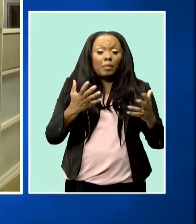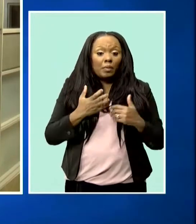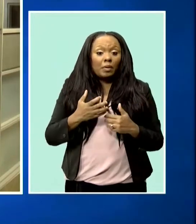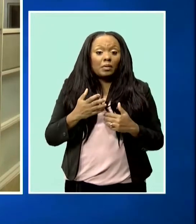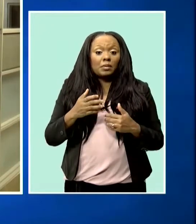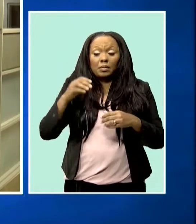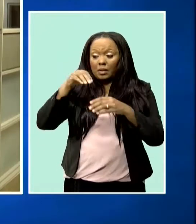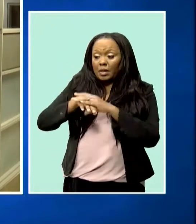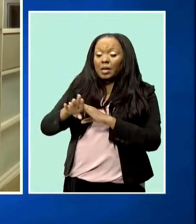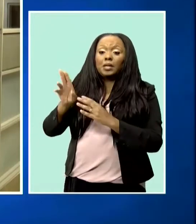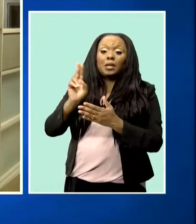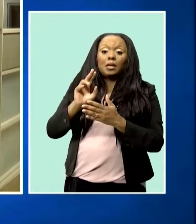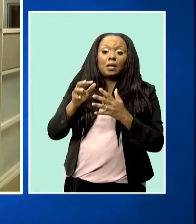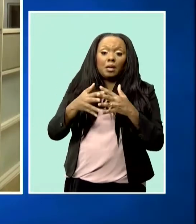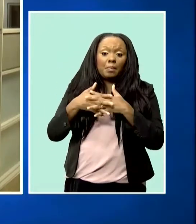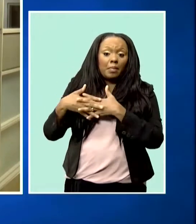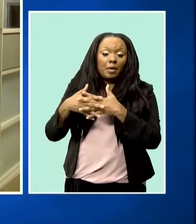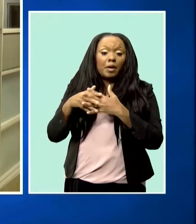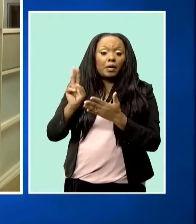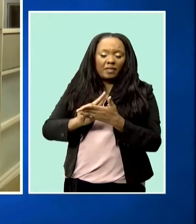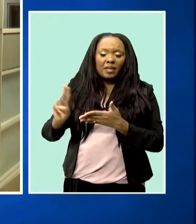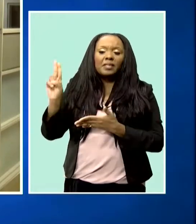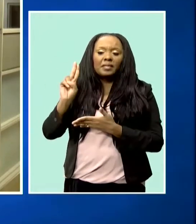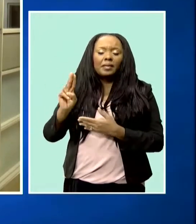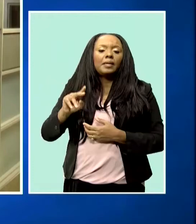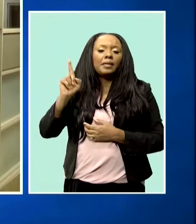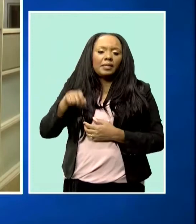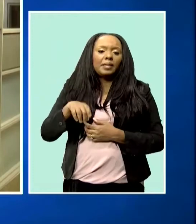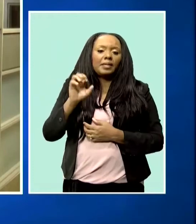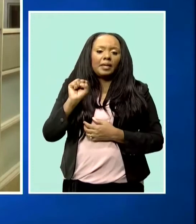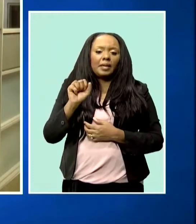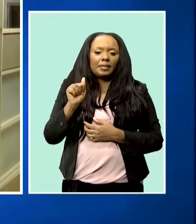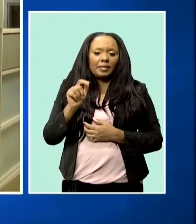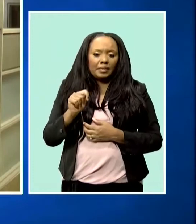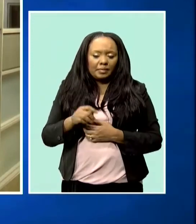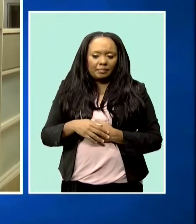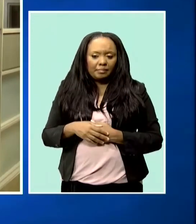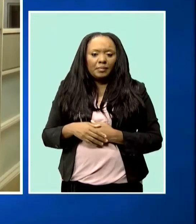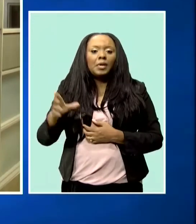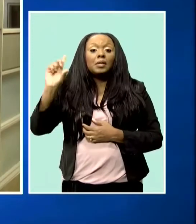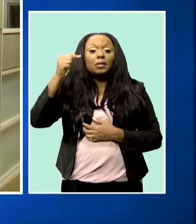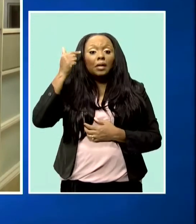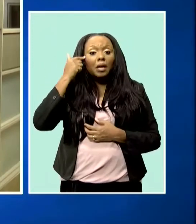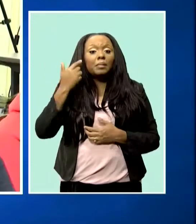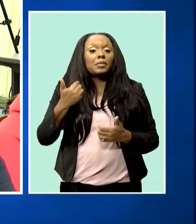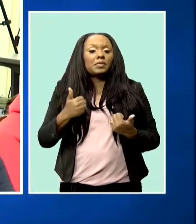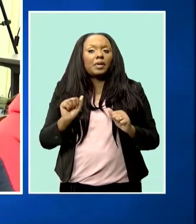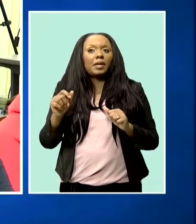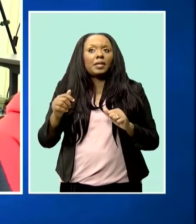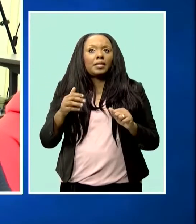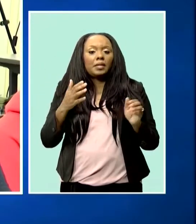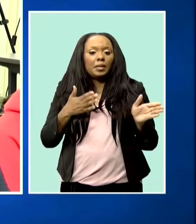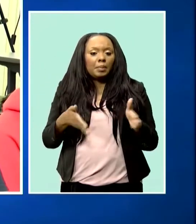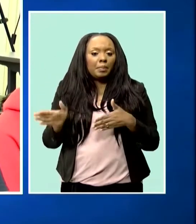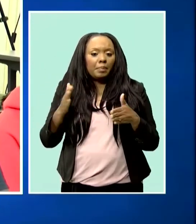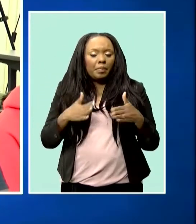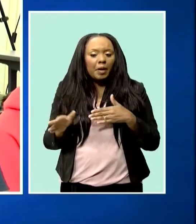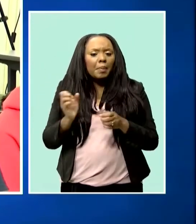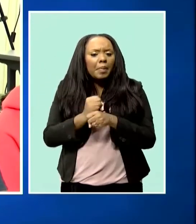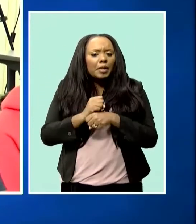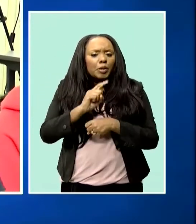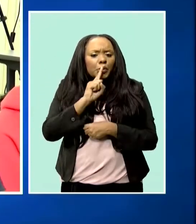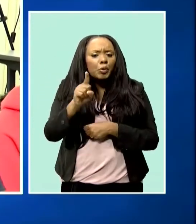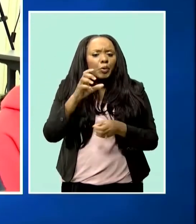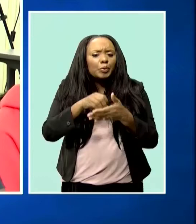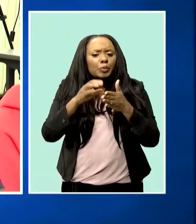covered. So government is taking the frontal step in preparing those students. The Scholastic Aptitude